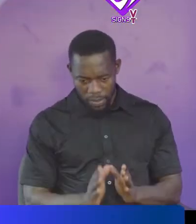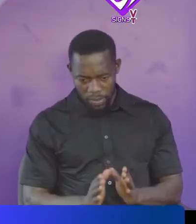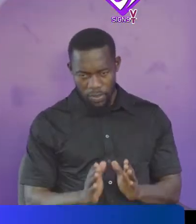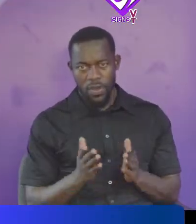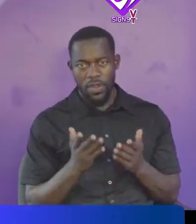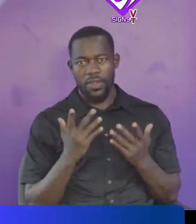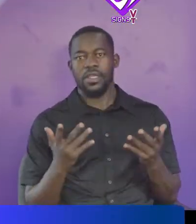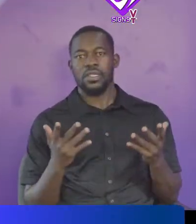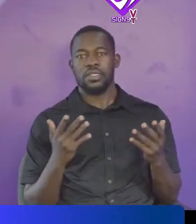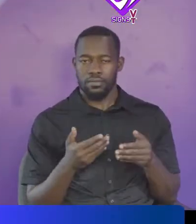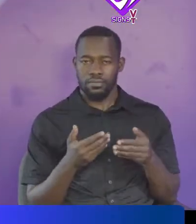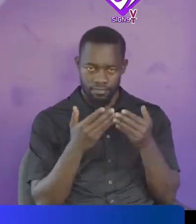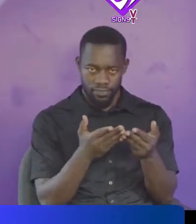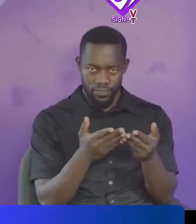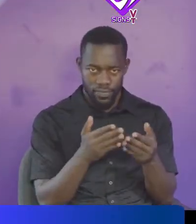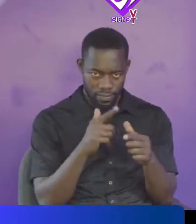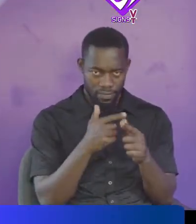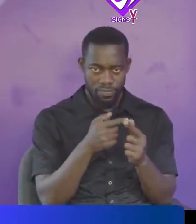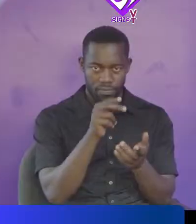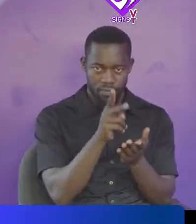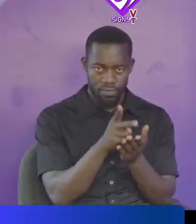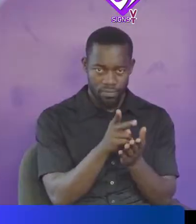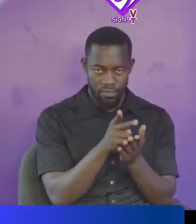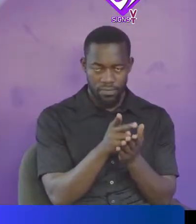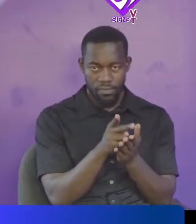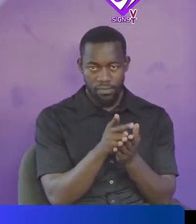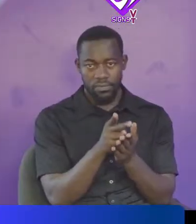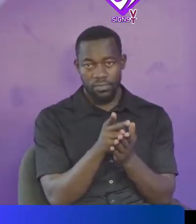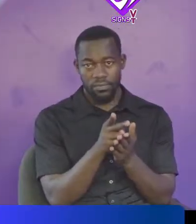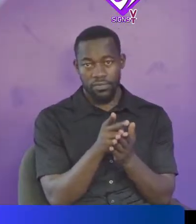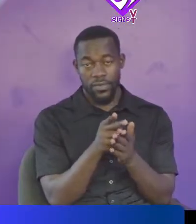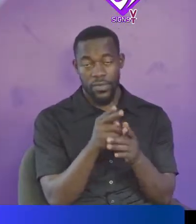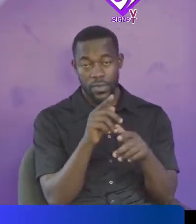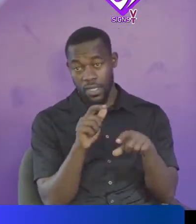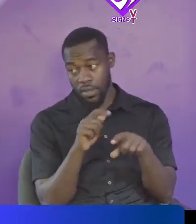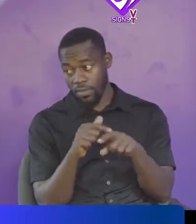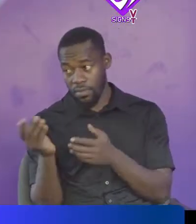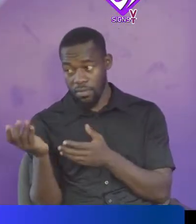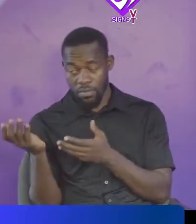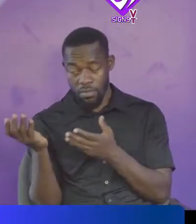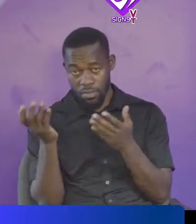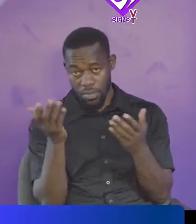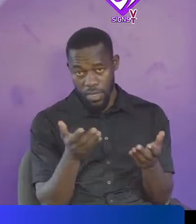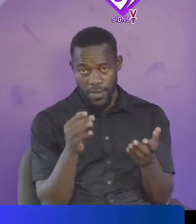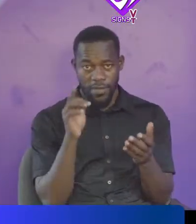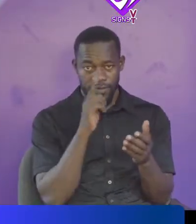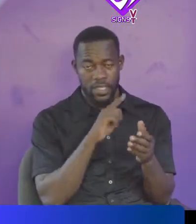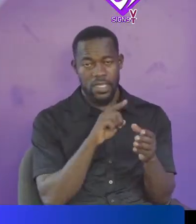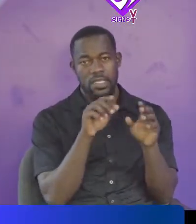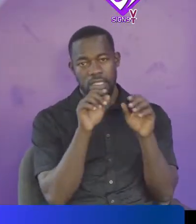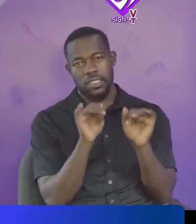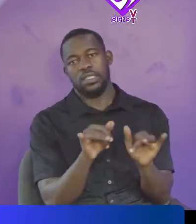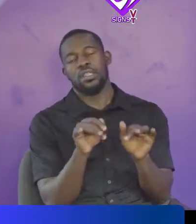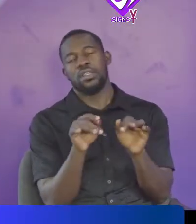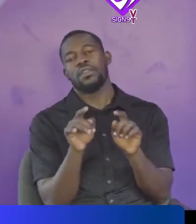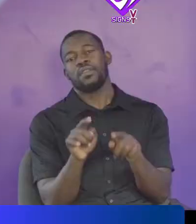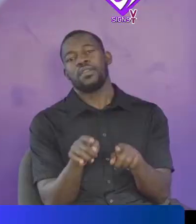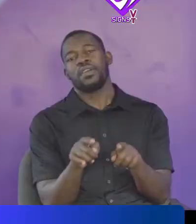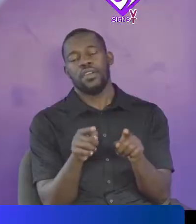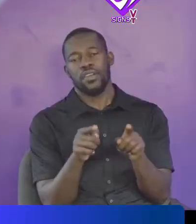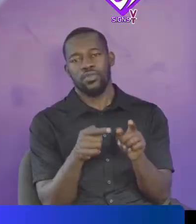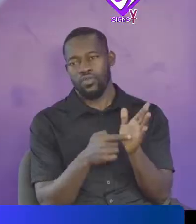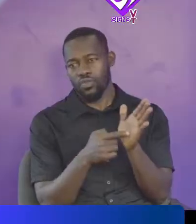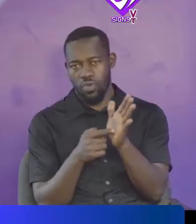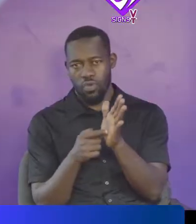for preservation. So from the time that those things were brought, they are at Kenya National Archives. So they are showcased for the